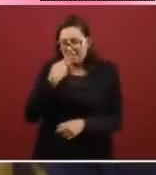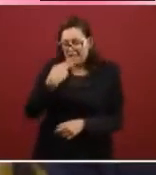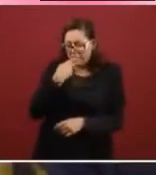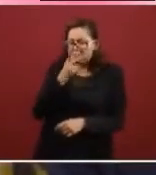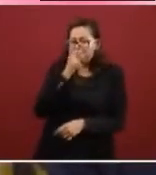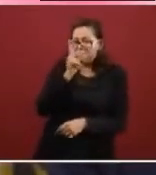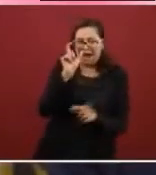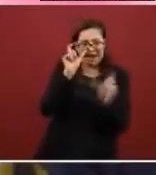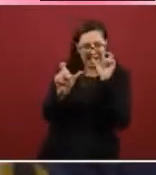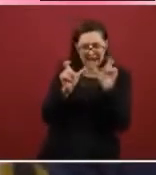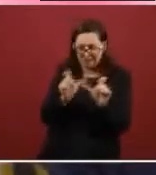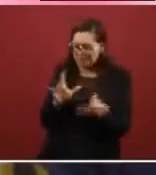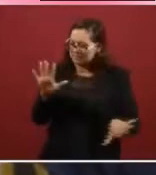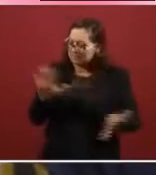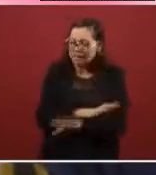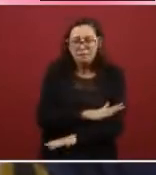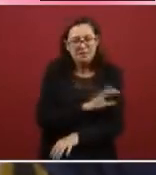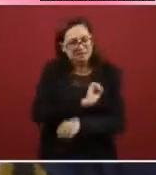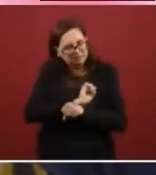language que nos,